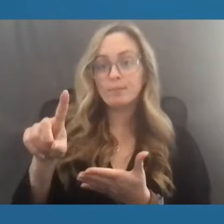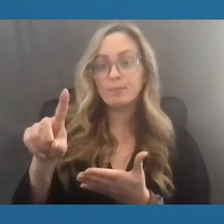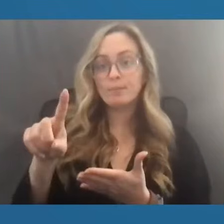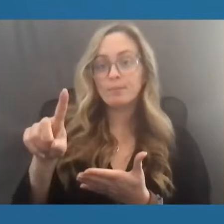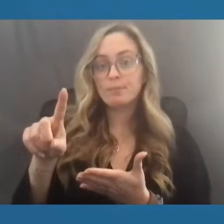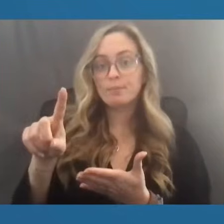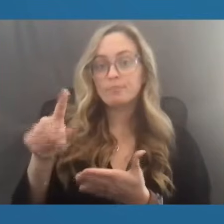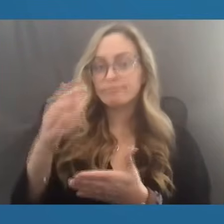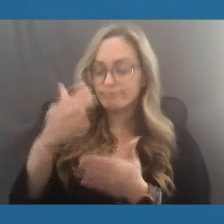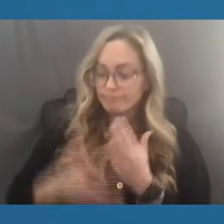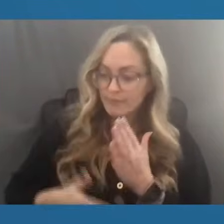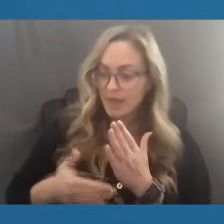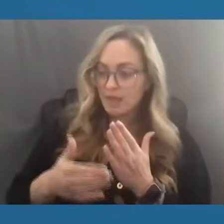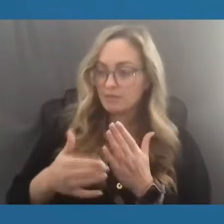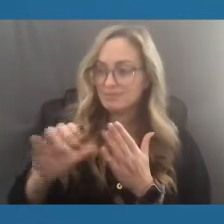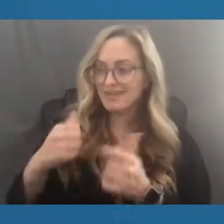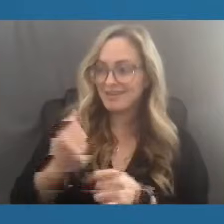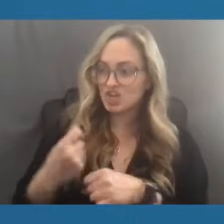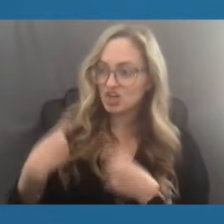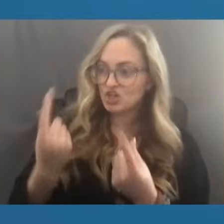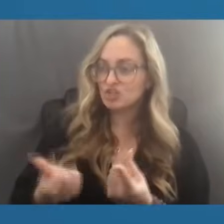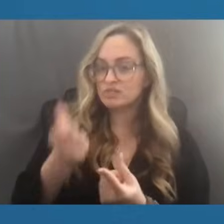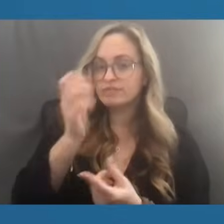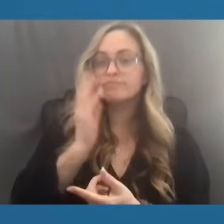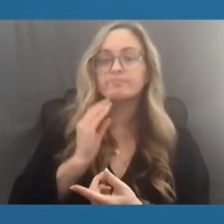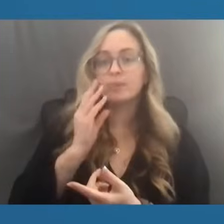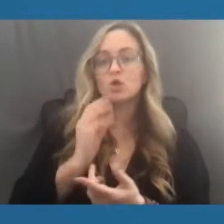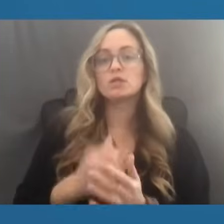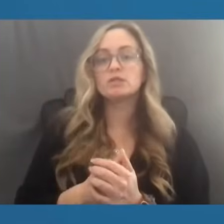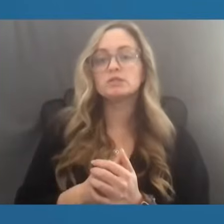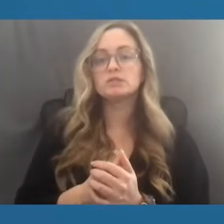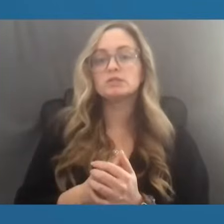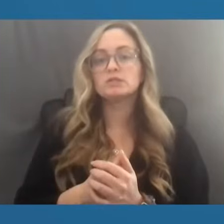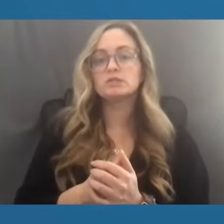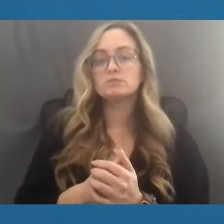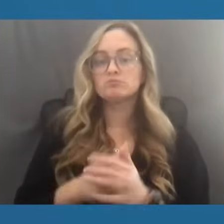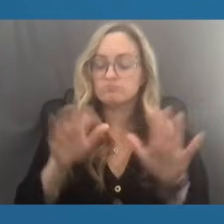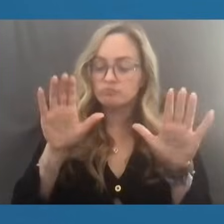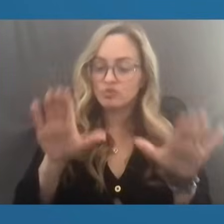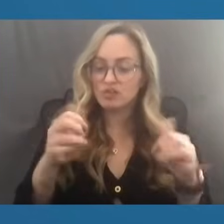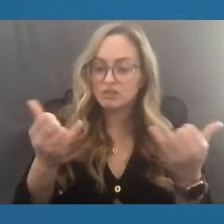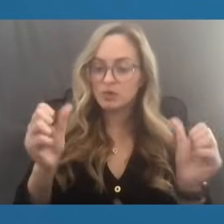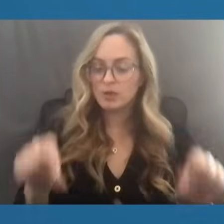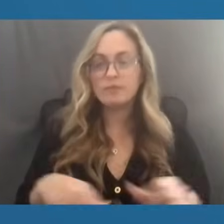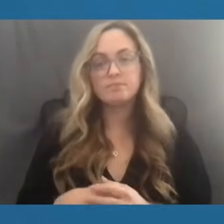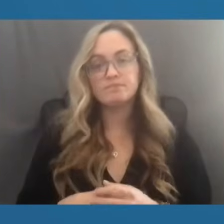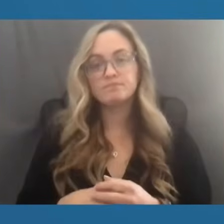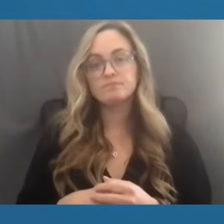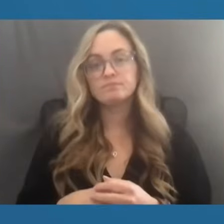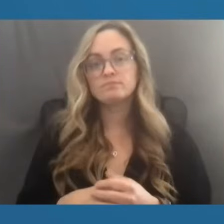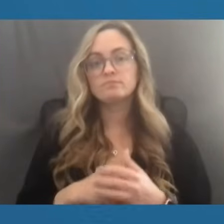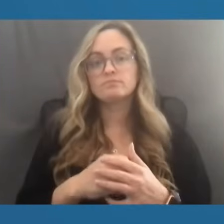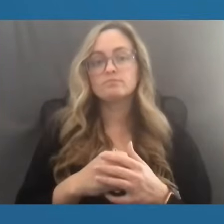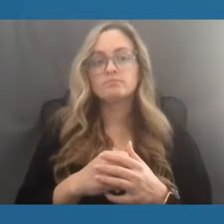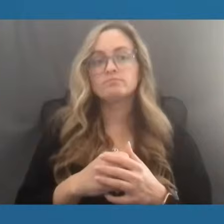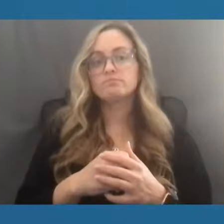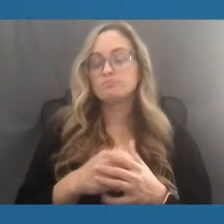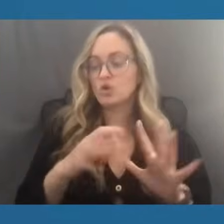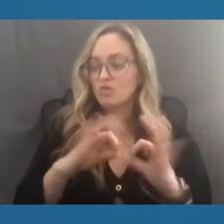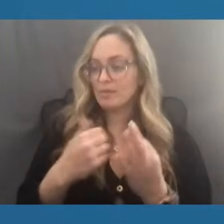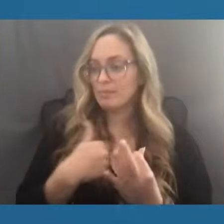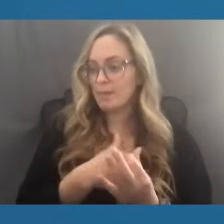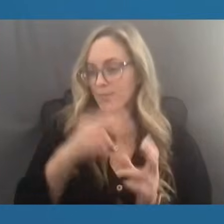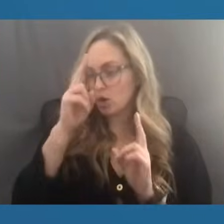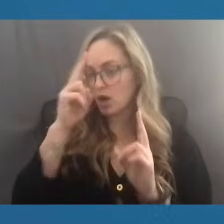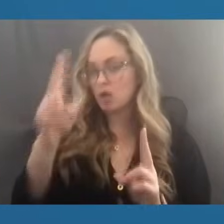put an end to a decades-long journey and say, you can rest now. Your loved one has been honored in a way that is